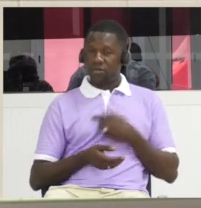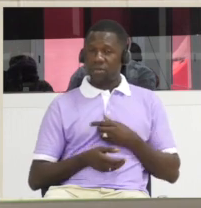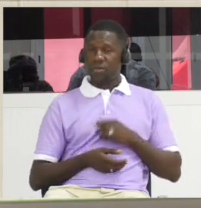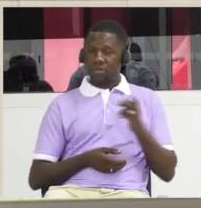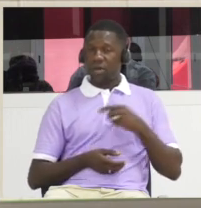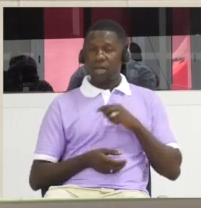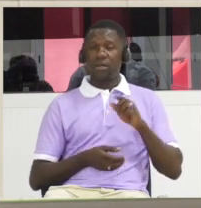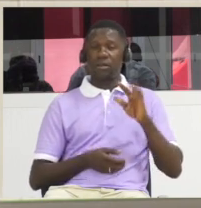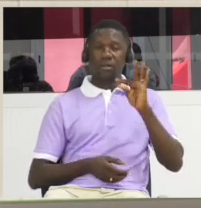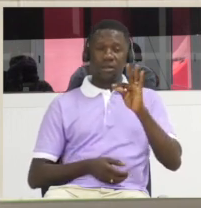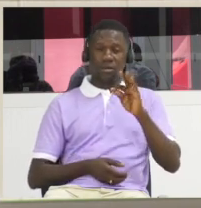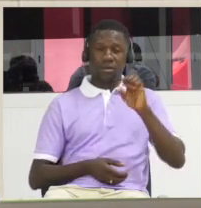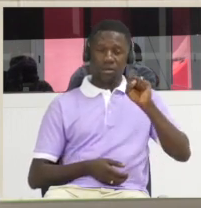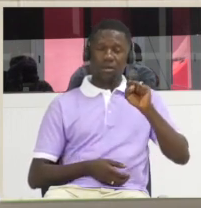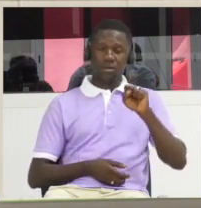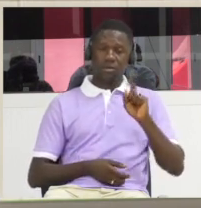by the TSG,